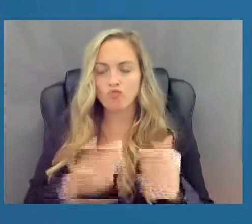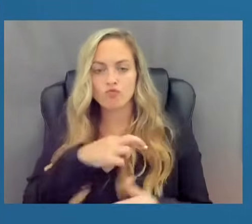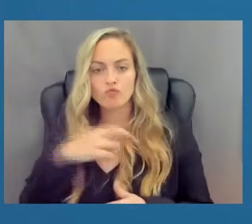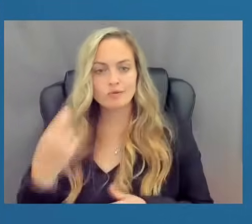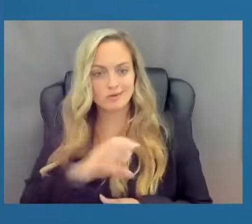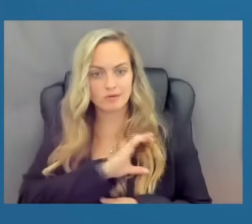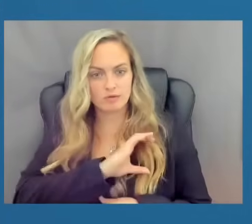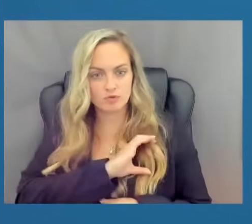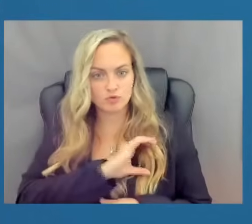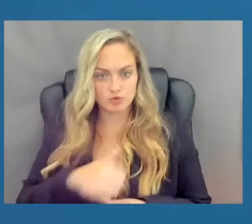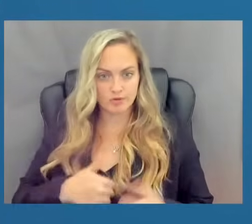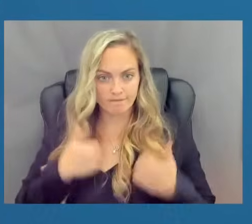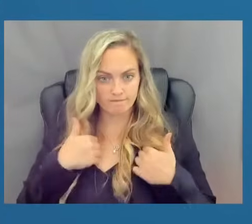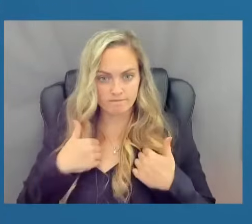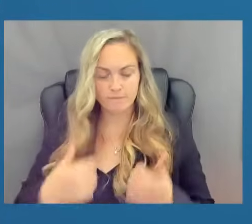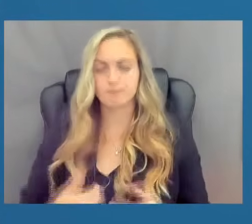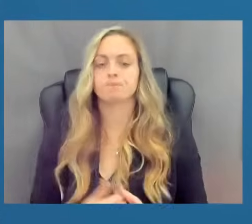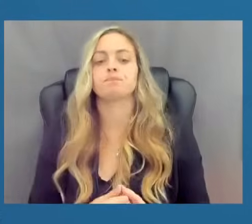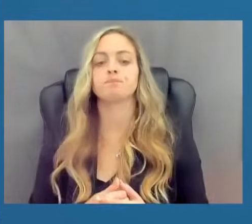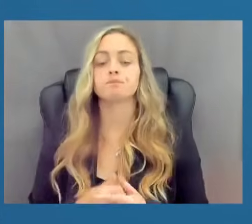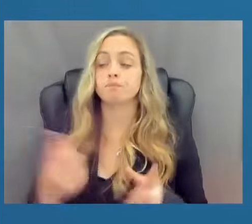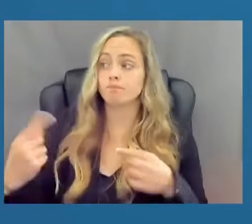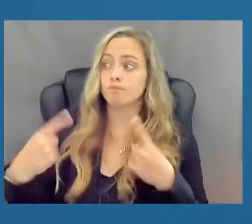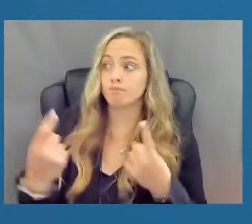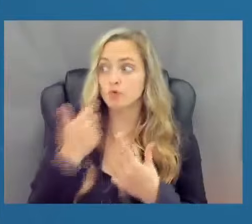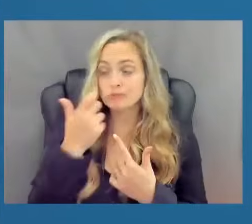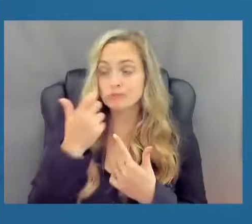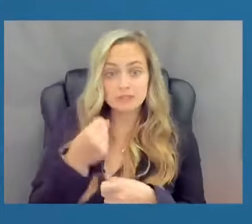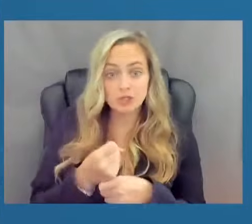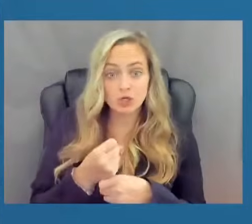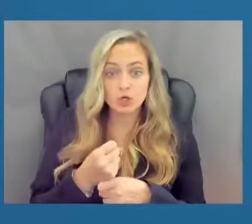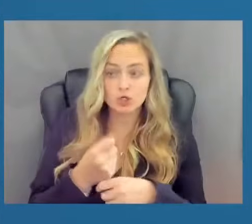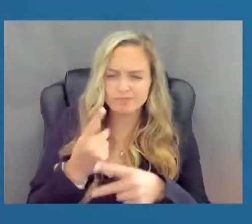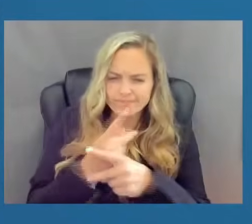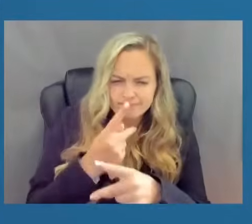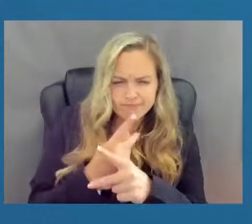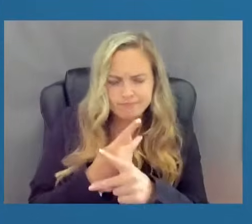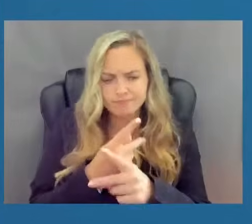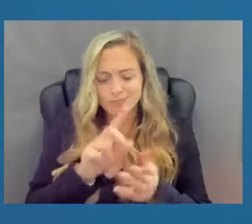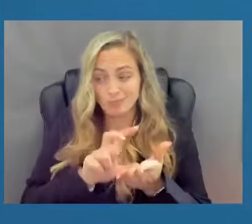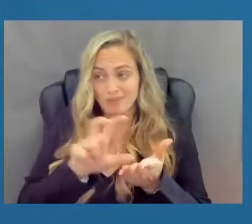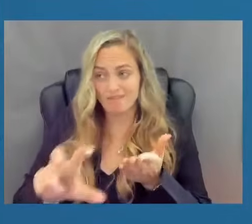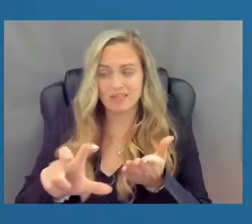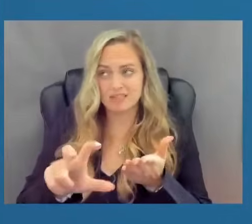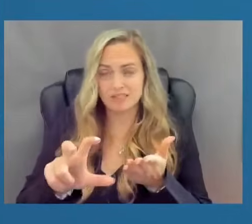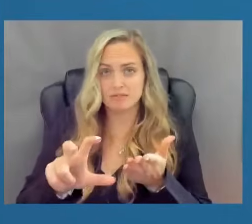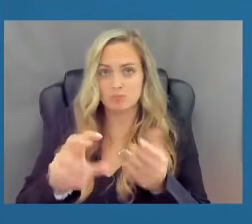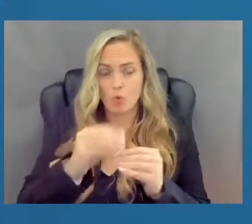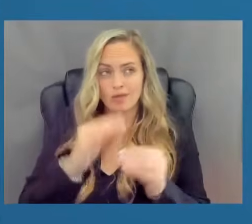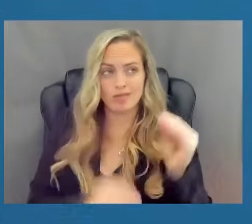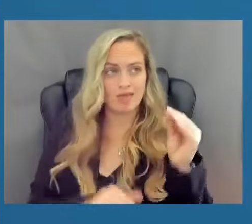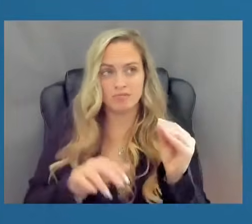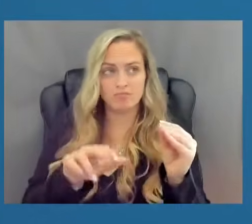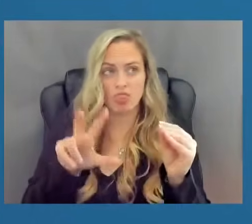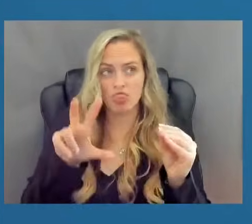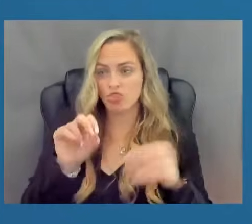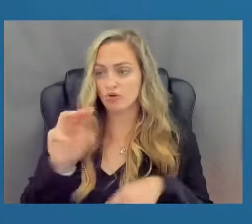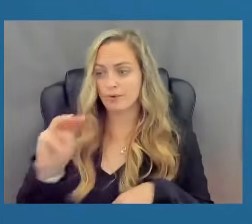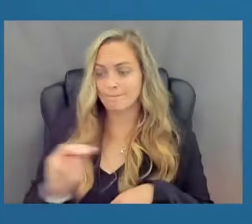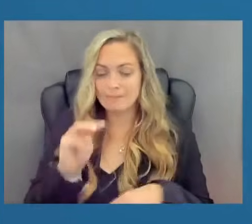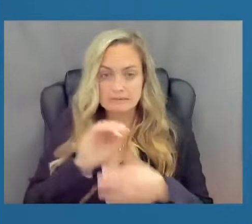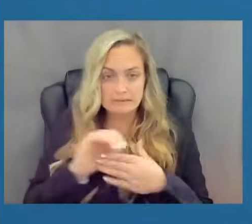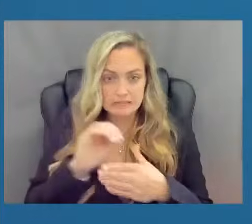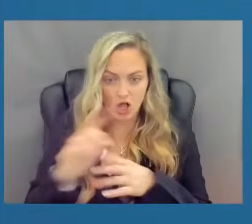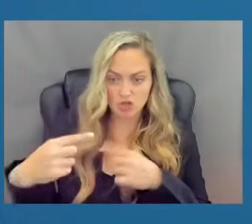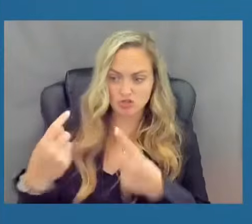way. So over the last few years, I've calculated we've invested literally over 2 years, $30 million of investment here